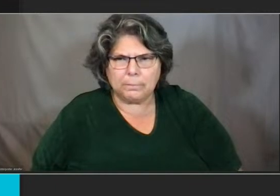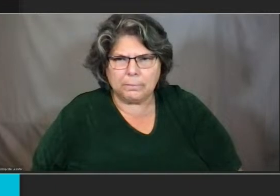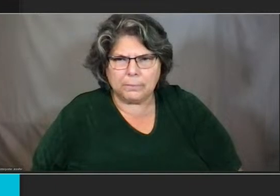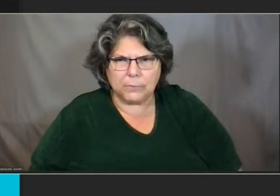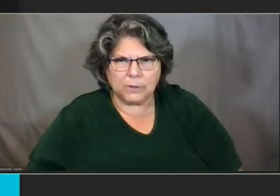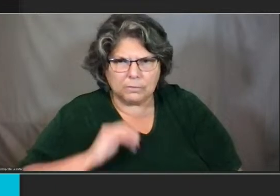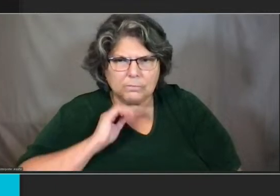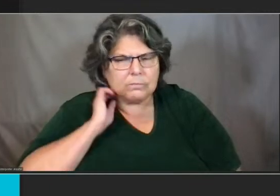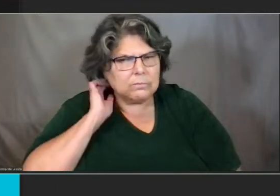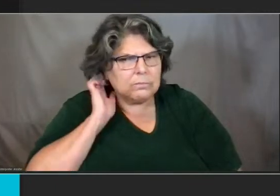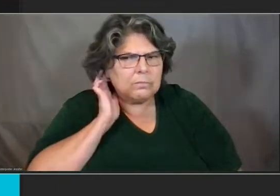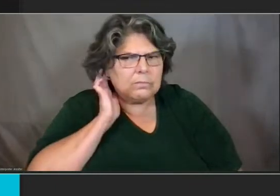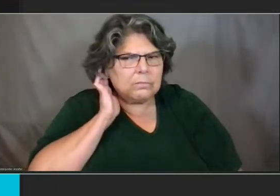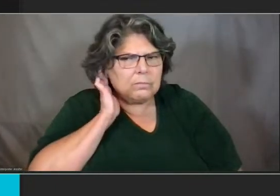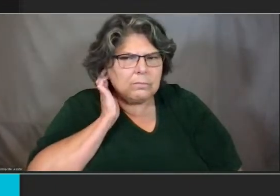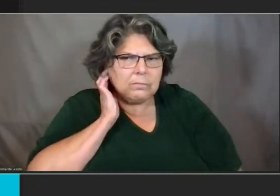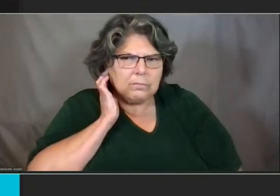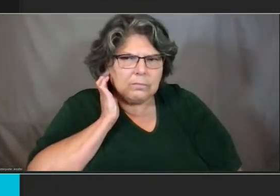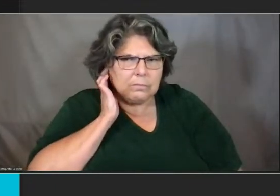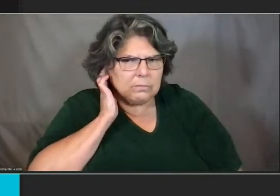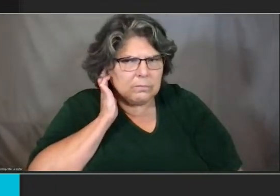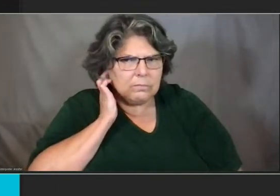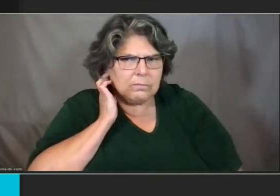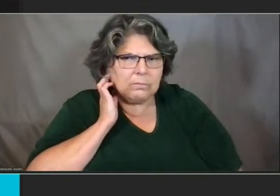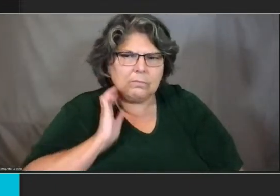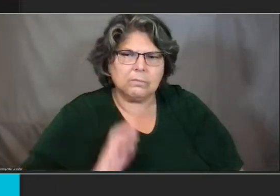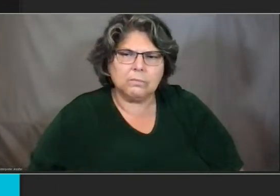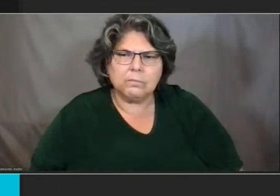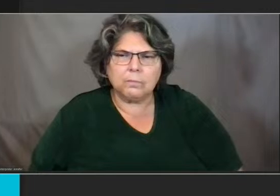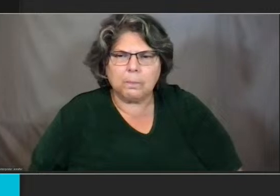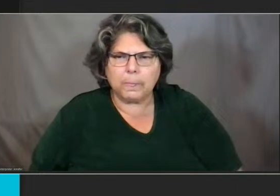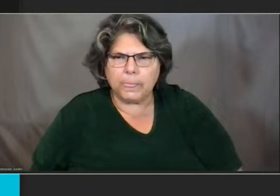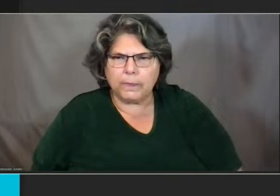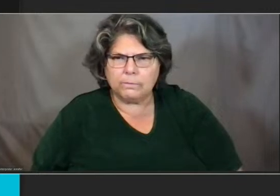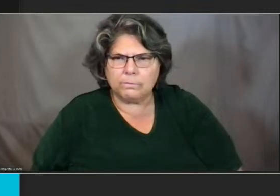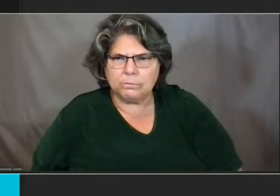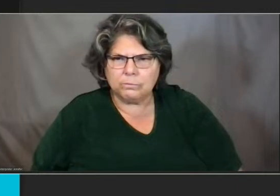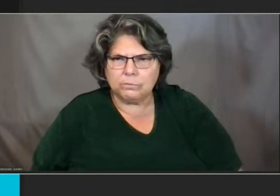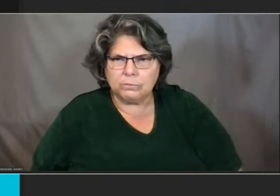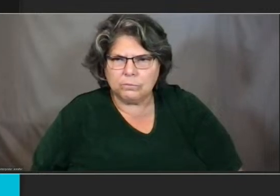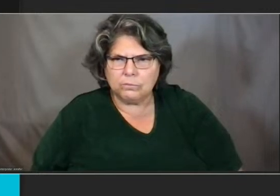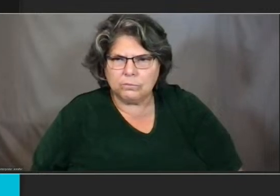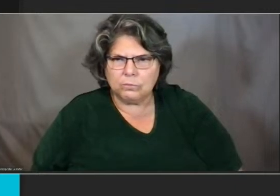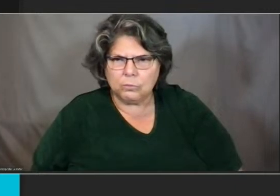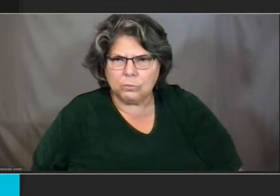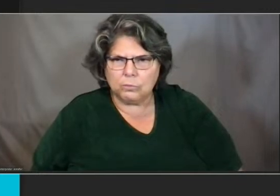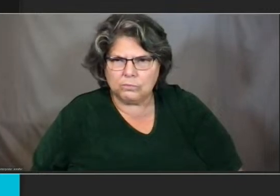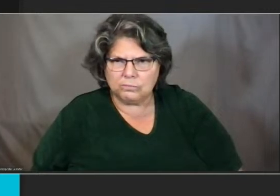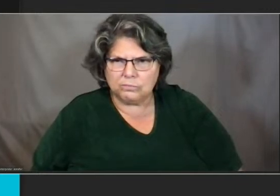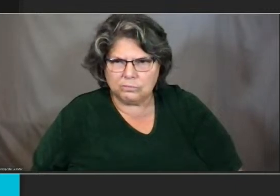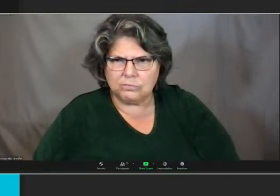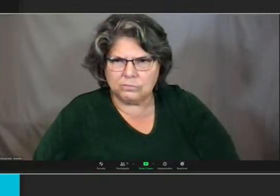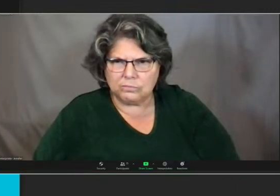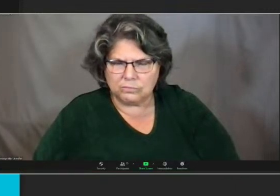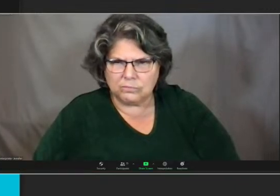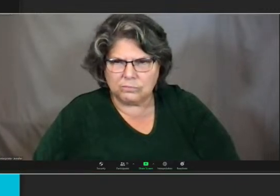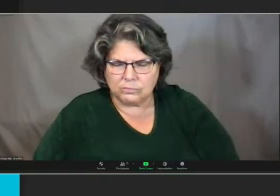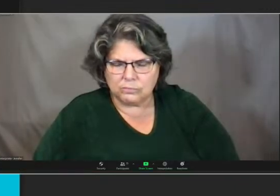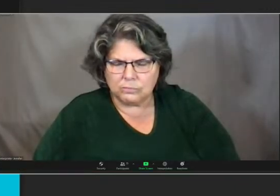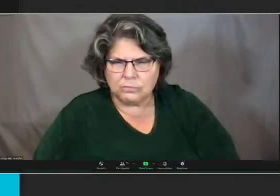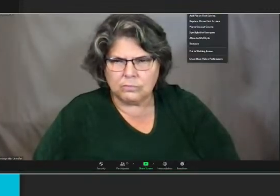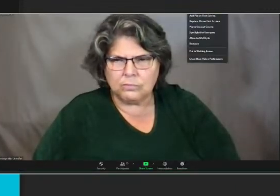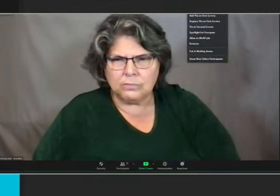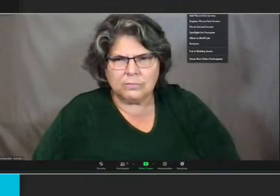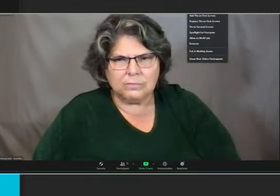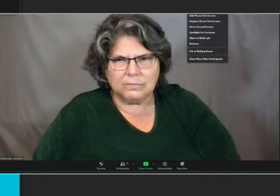how the whole genome sequencing works. Mm-hmm. So it is not done in our county, and here in Mendocino County, we don't have our own public health